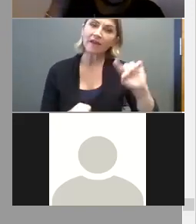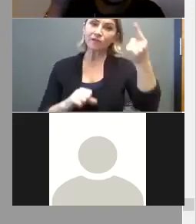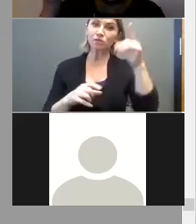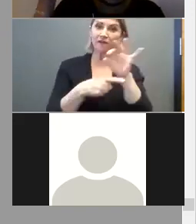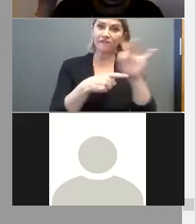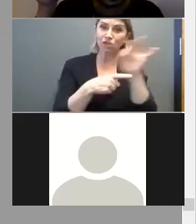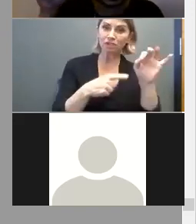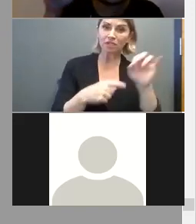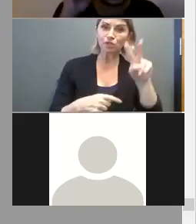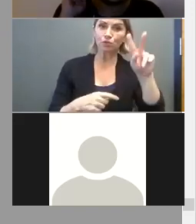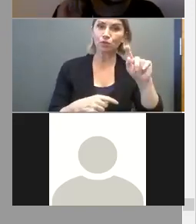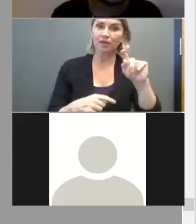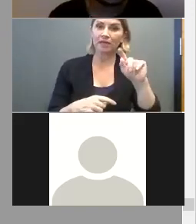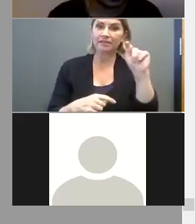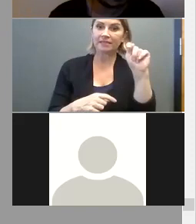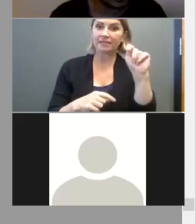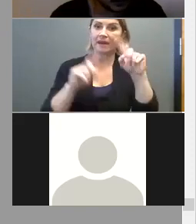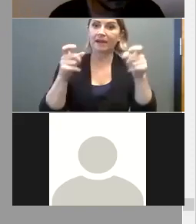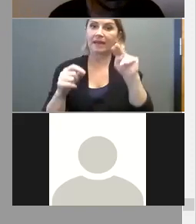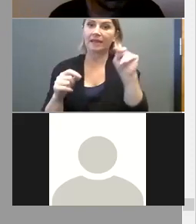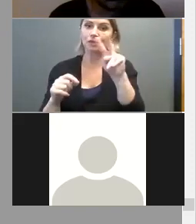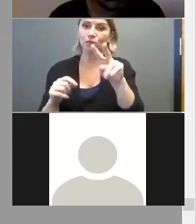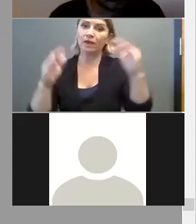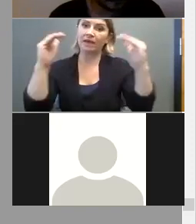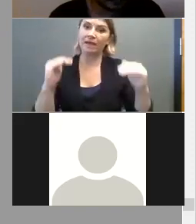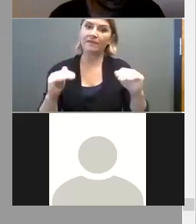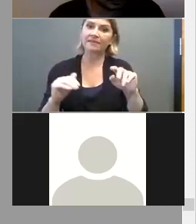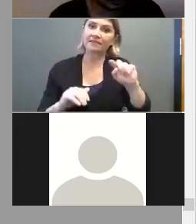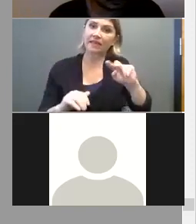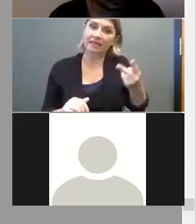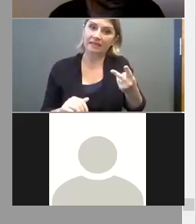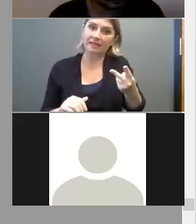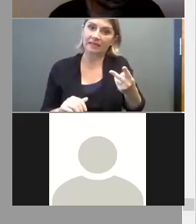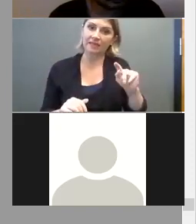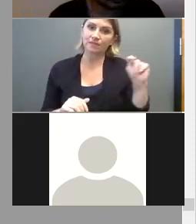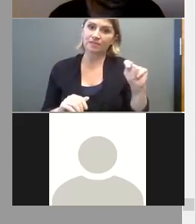has 2t n by 2 and the second function has t n by 2?